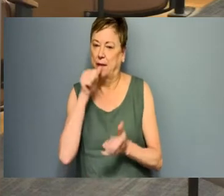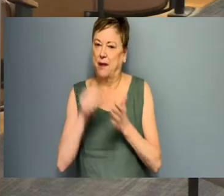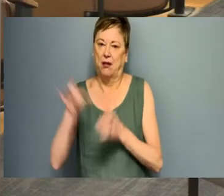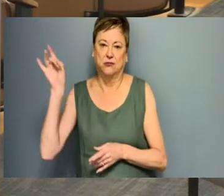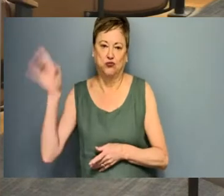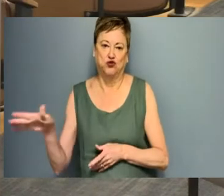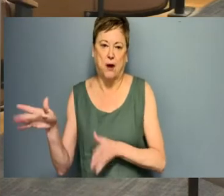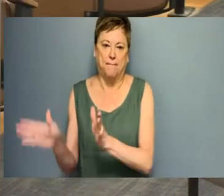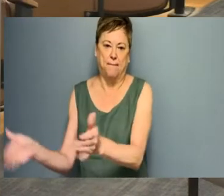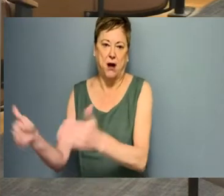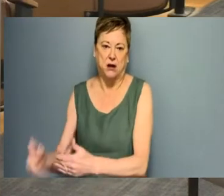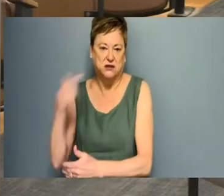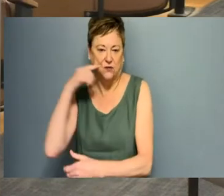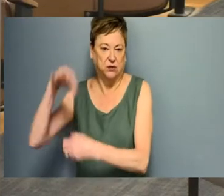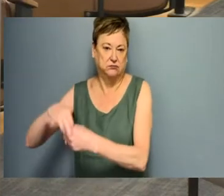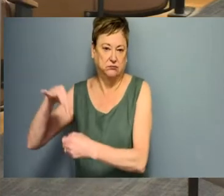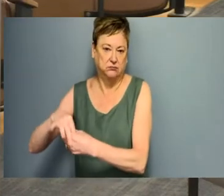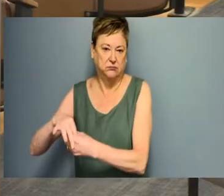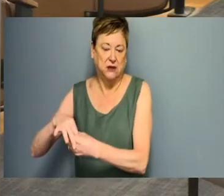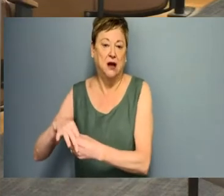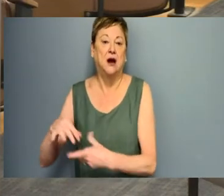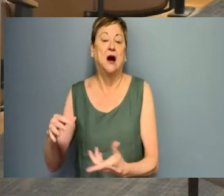They're a recipe for fraud.